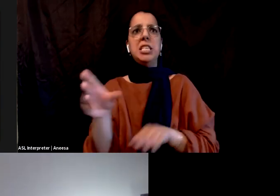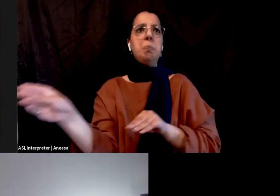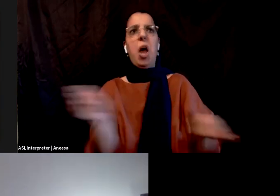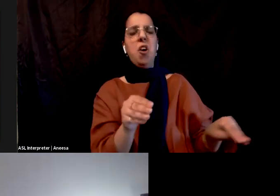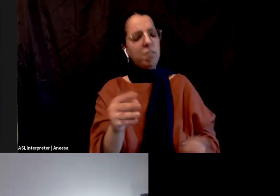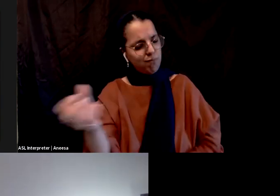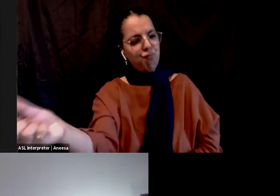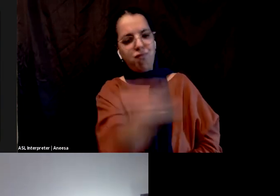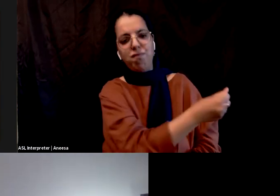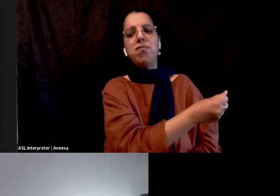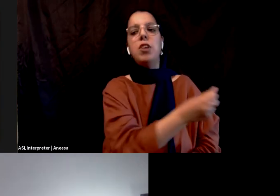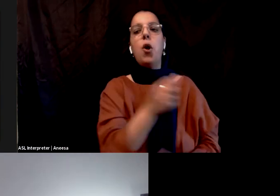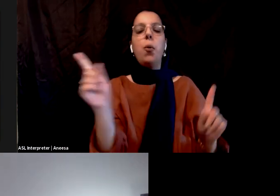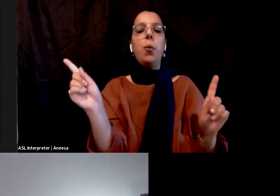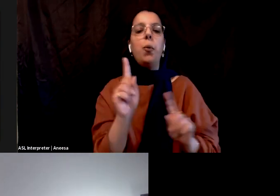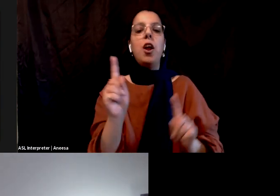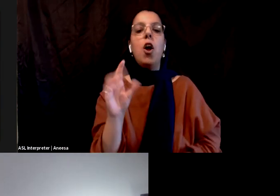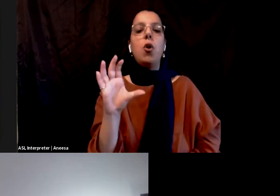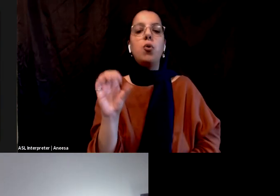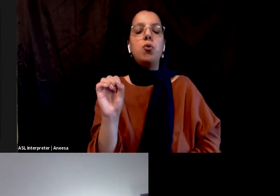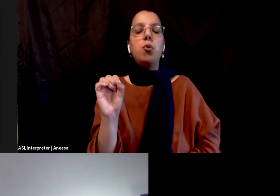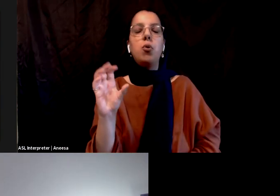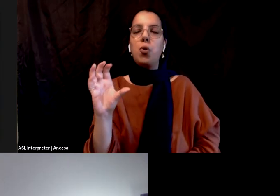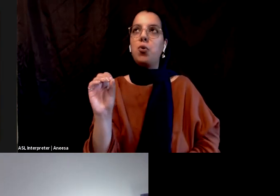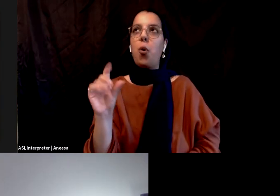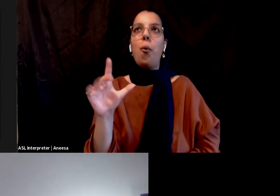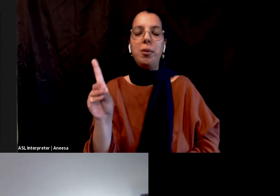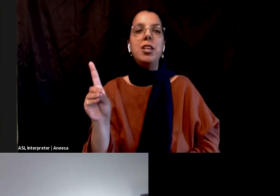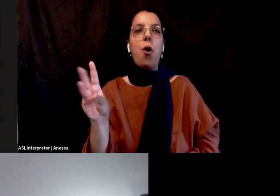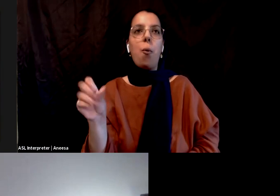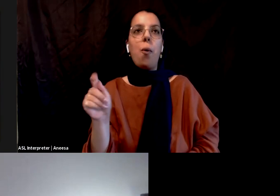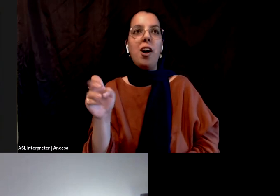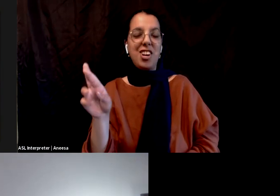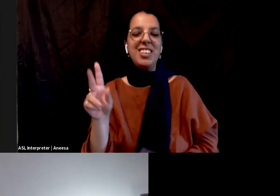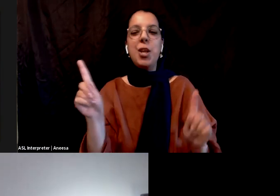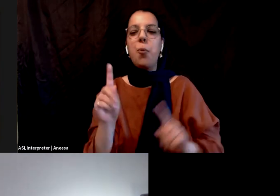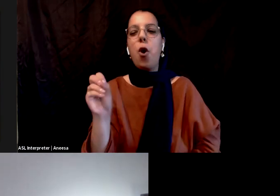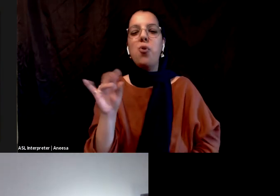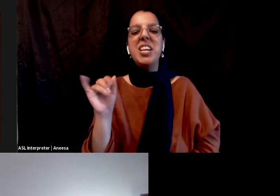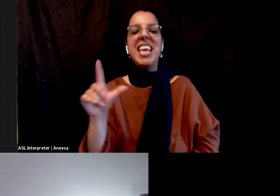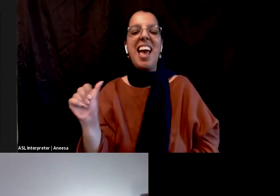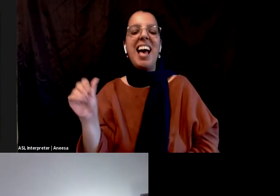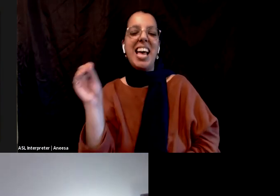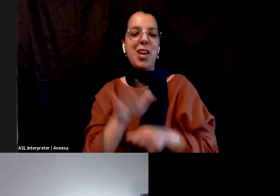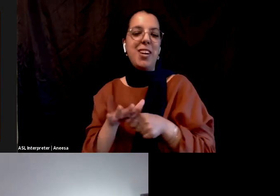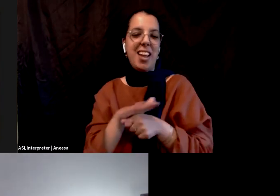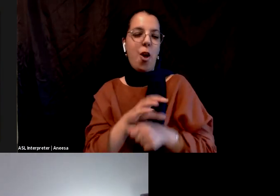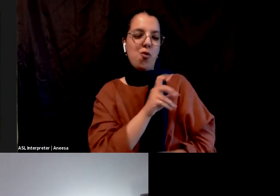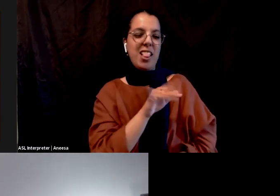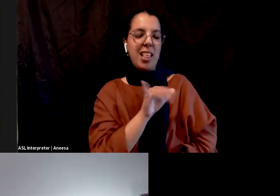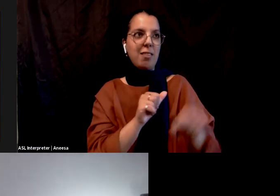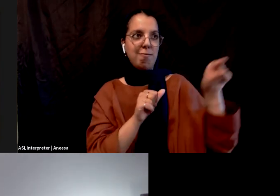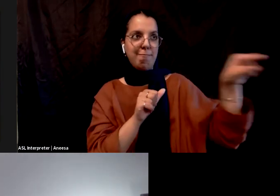to a place called Coldwater, which is in and around Orillia, and part of